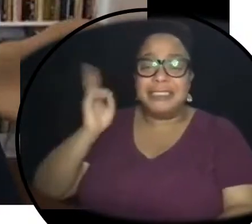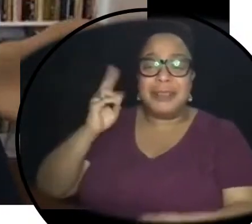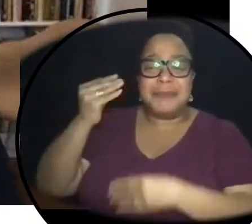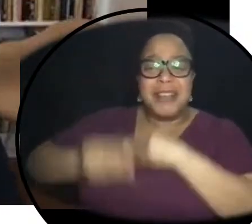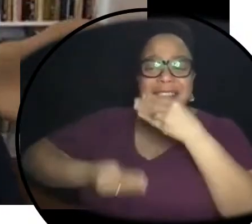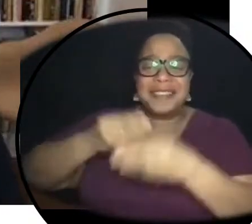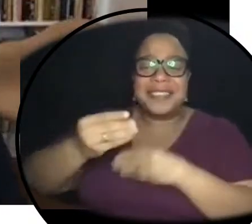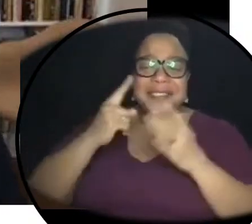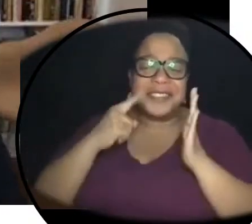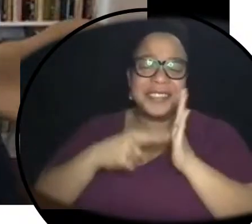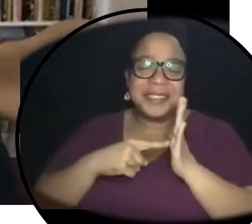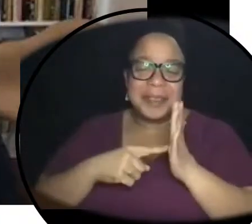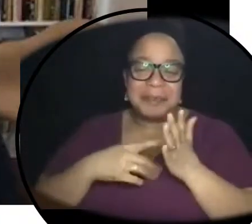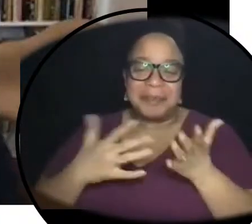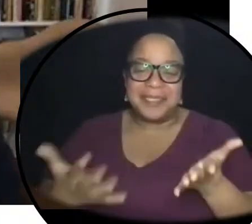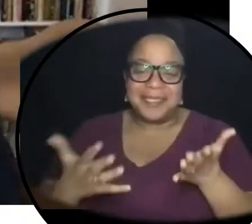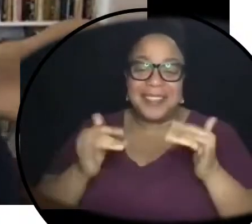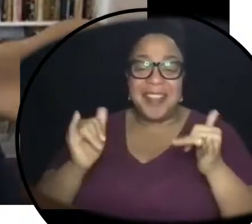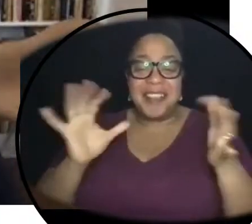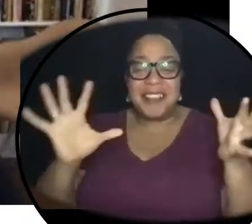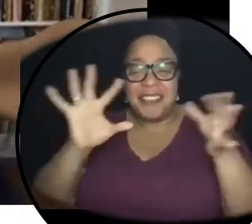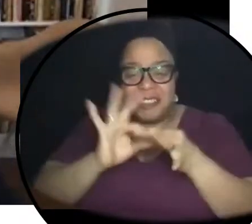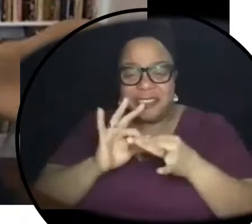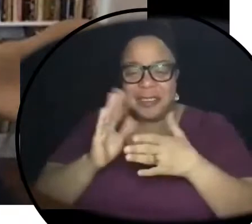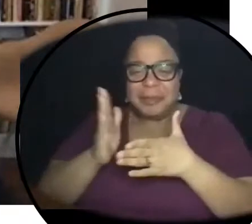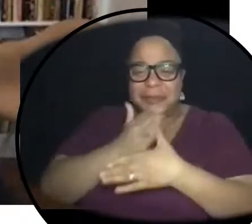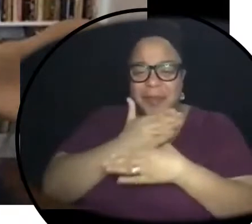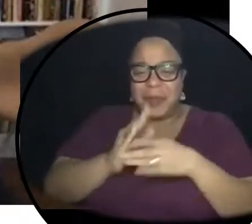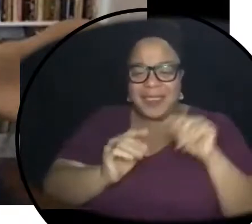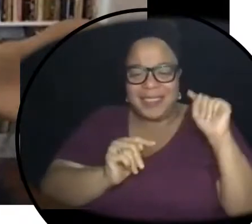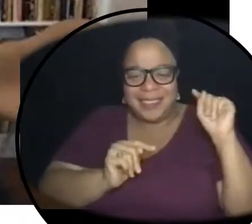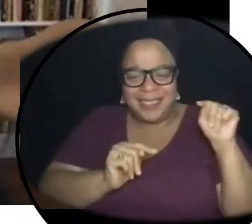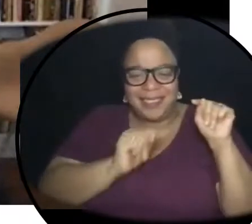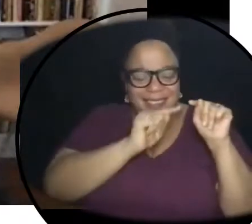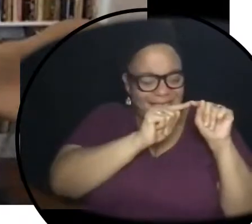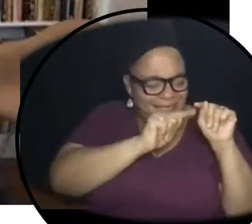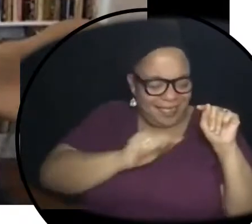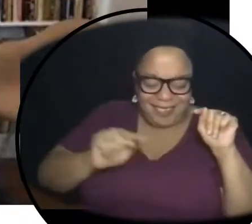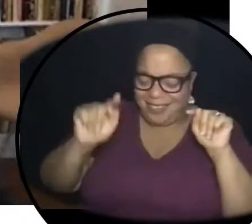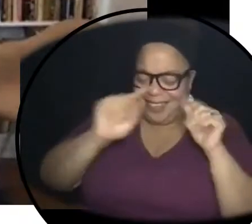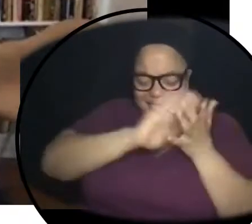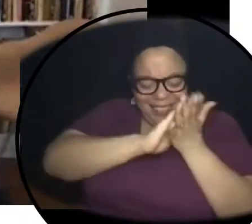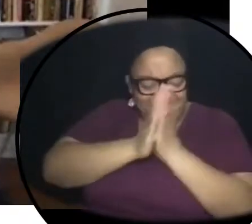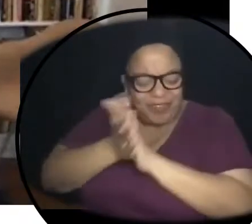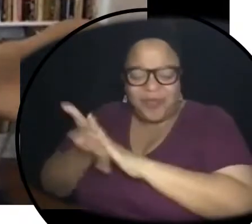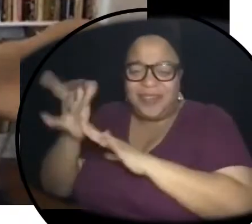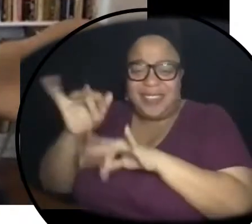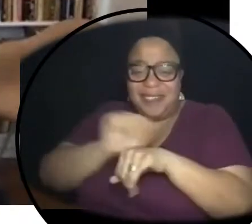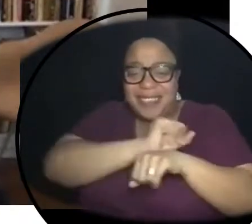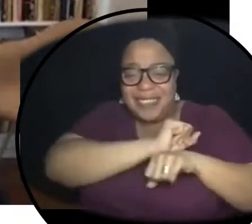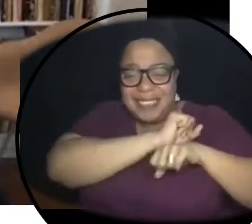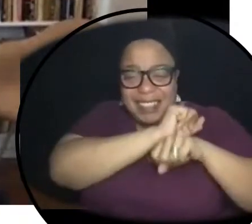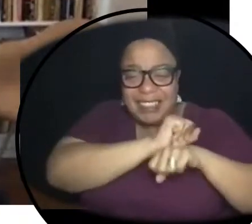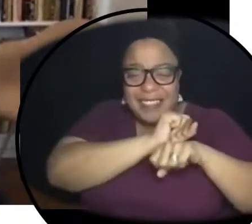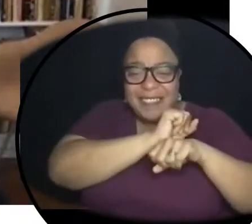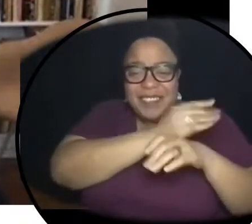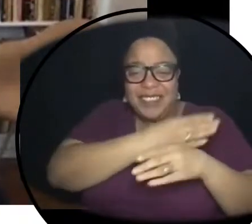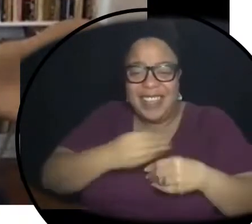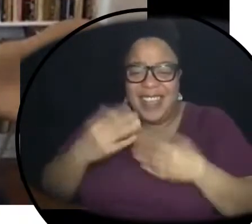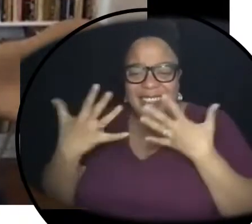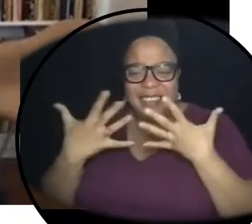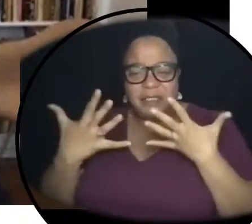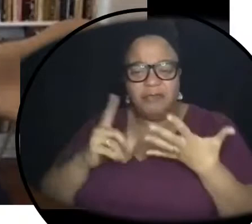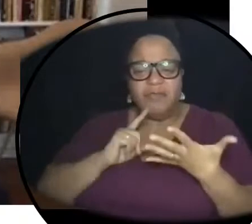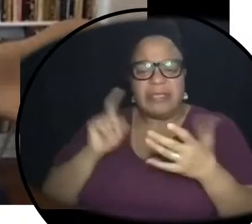that emphasize and popularize historical consciousness. I studied French